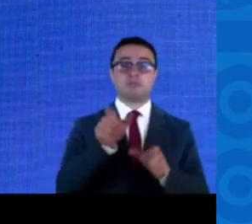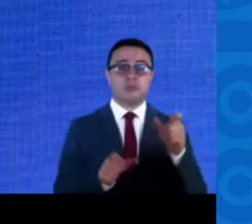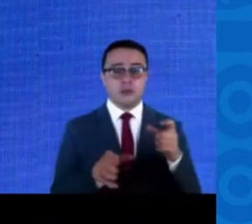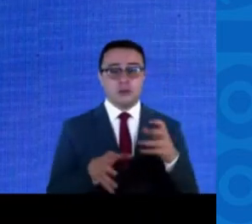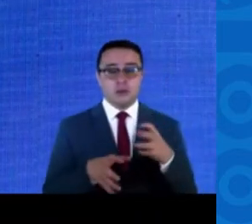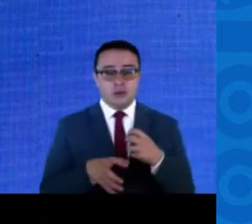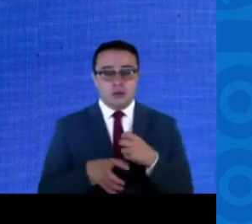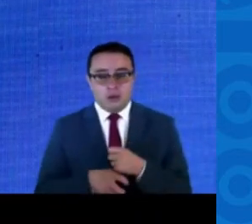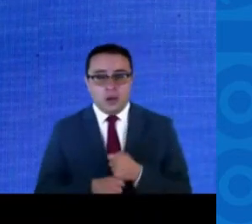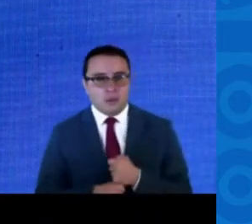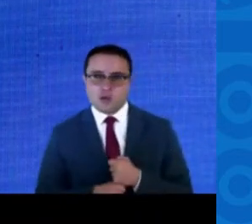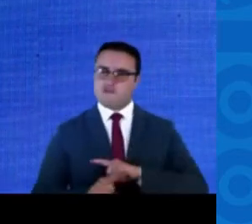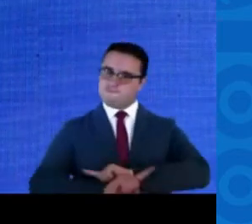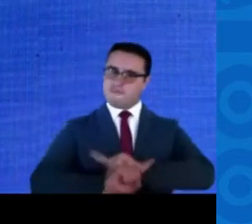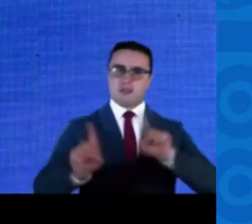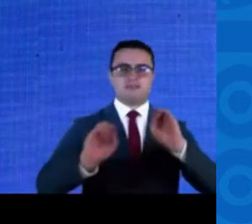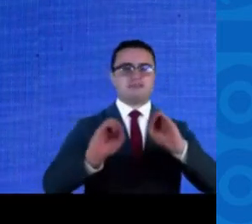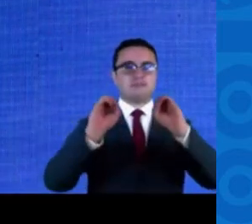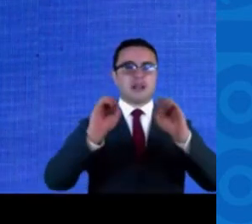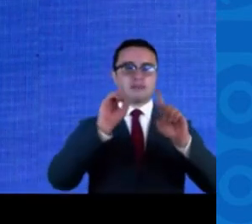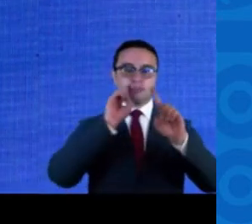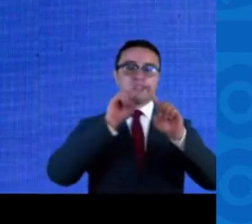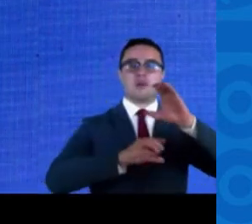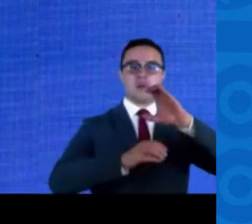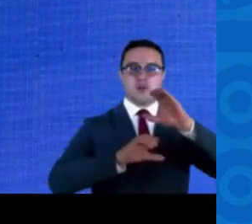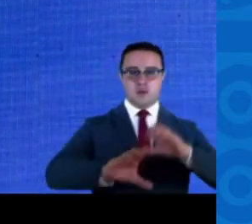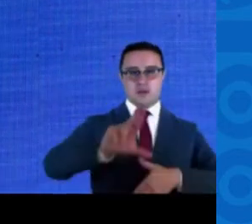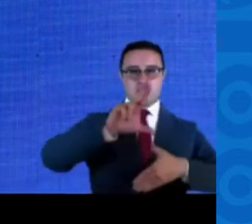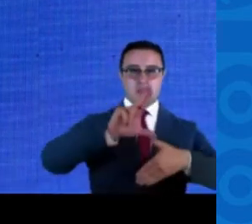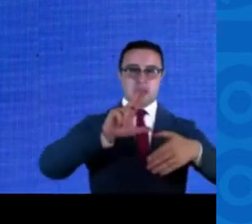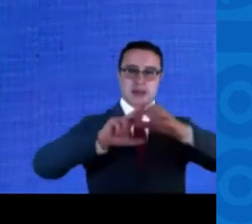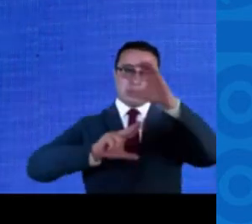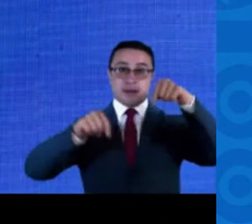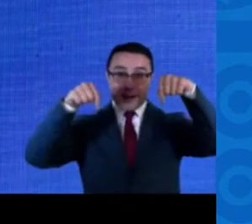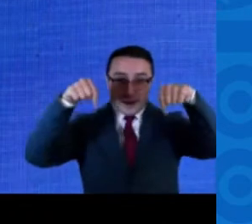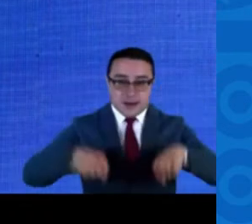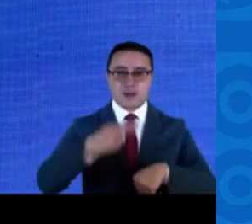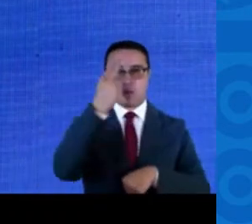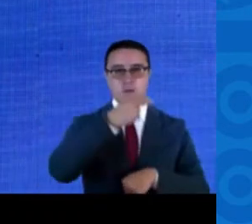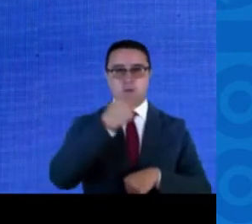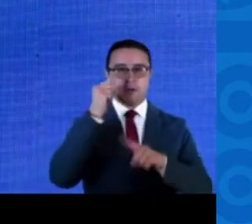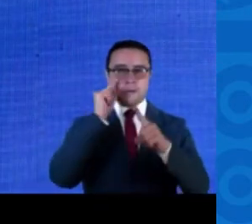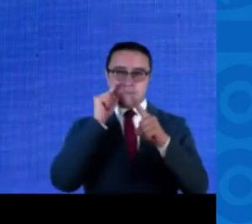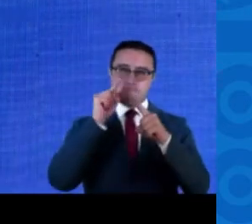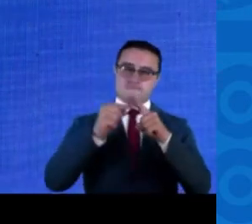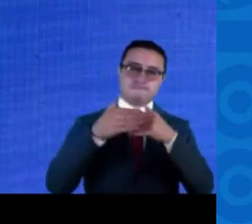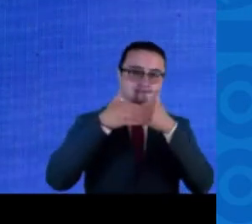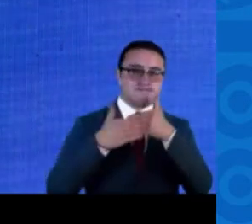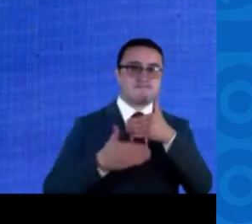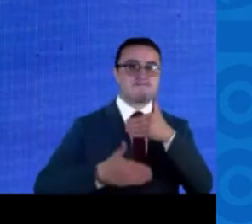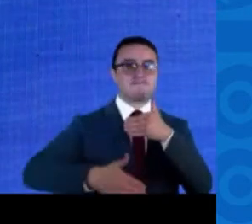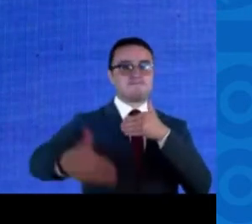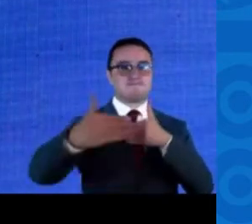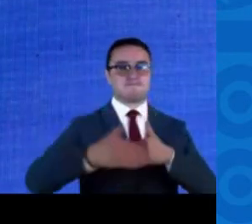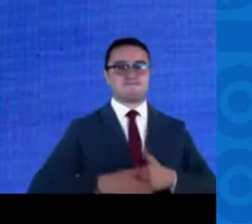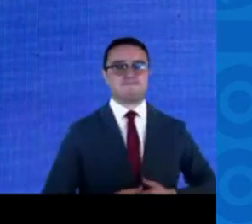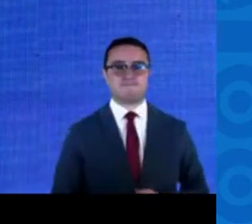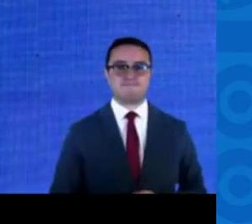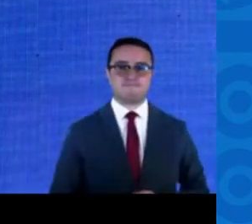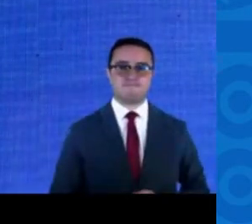combating zero hunger for Latin America and the Caribbean. This is our main